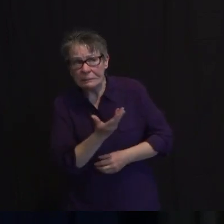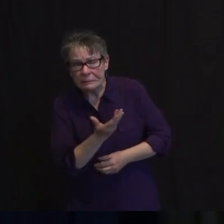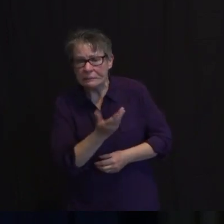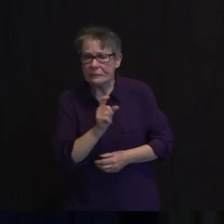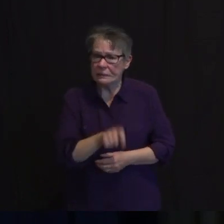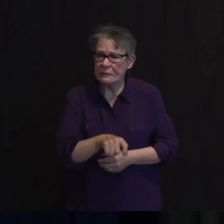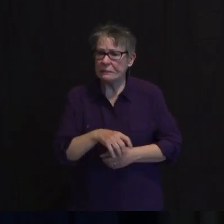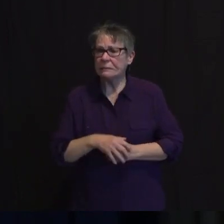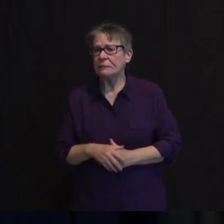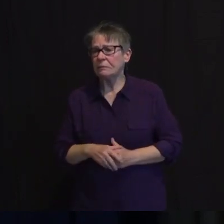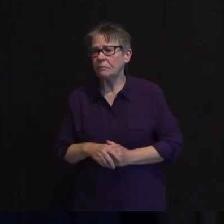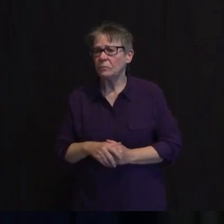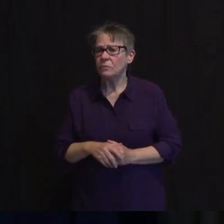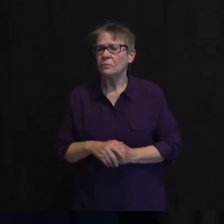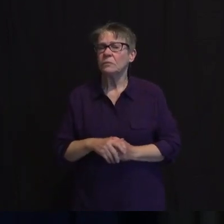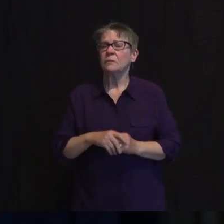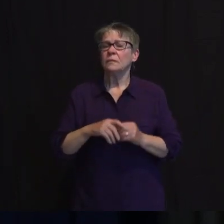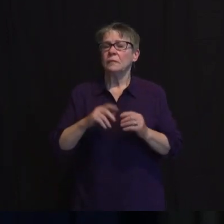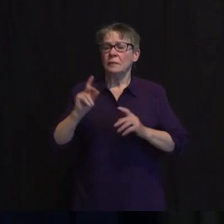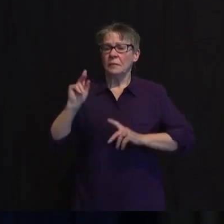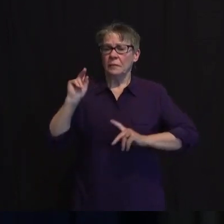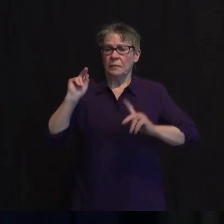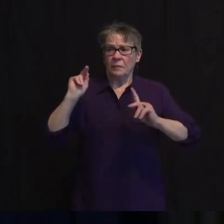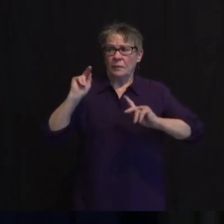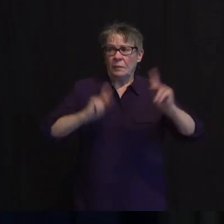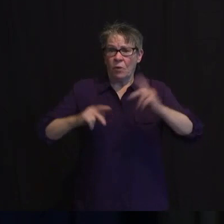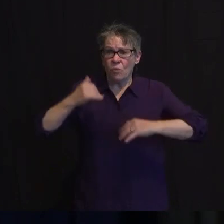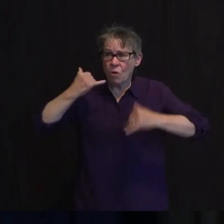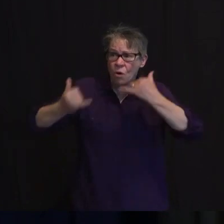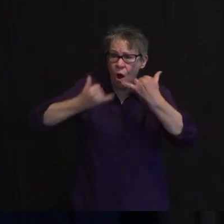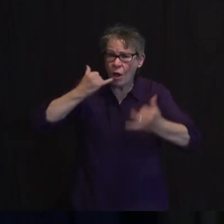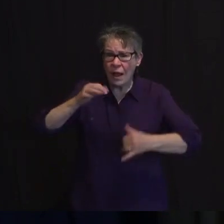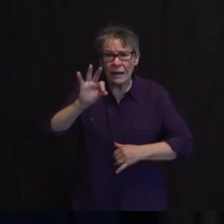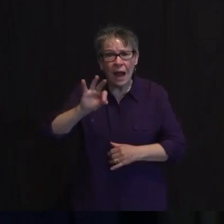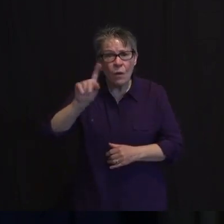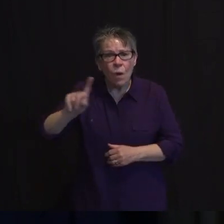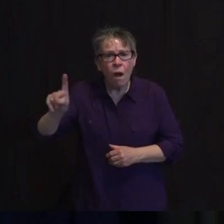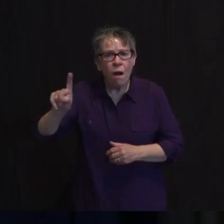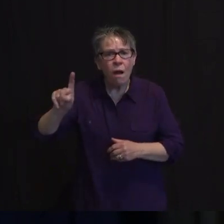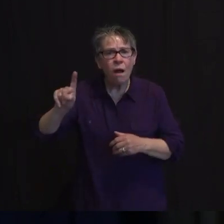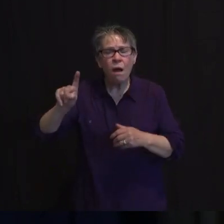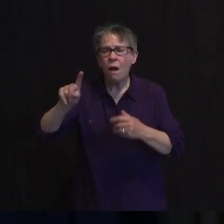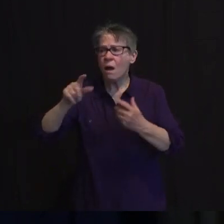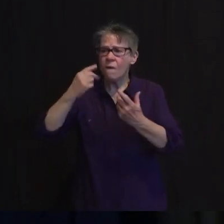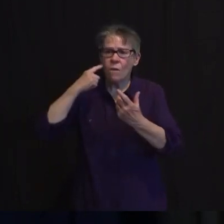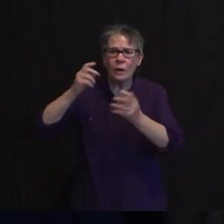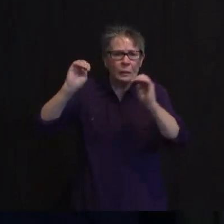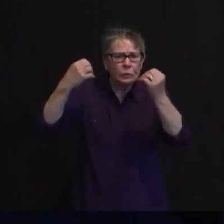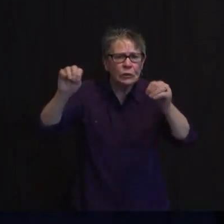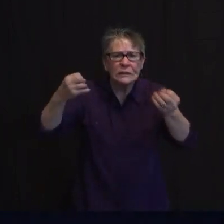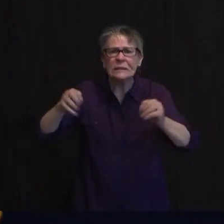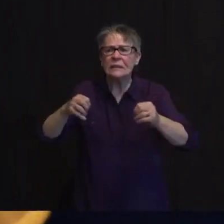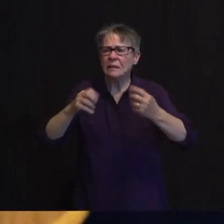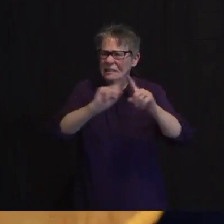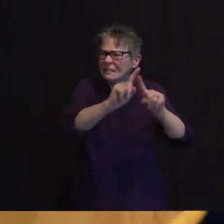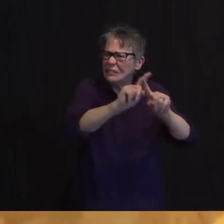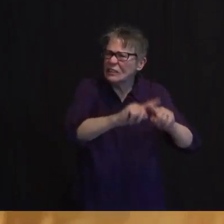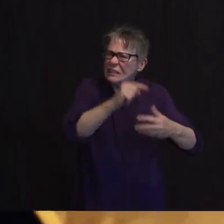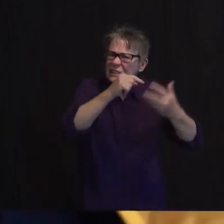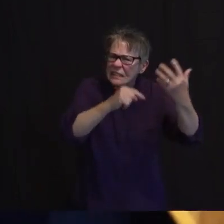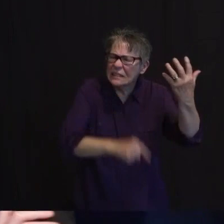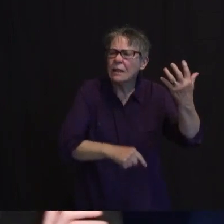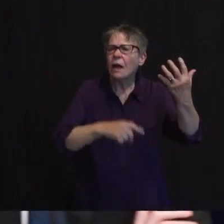and I just wanted to take the opportunity to thank all of those that came to support our EMS efforts across New Jersey. Thanks, Gov. Here, here, Colonel, thank